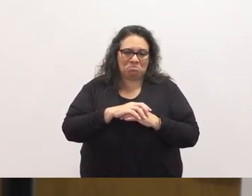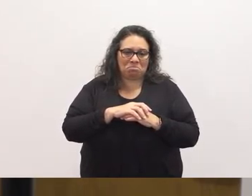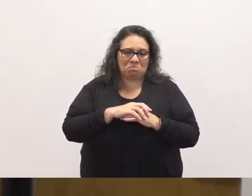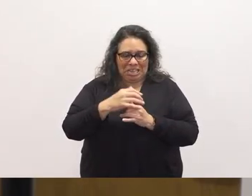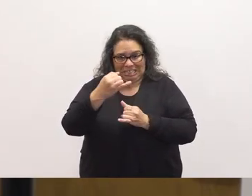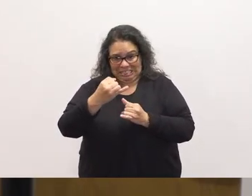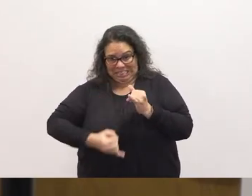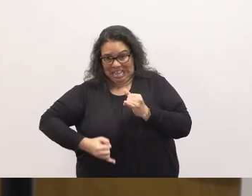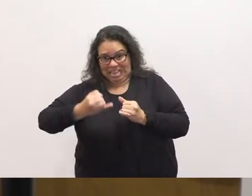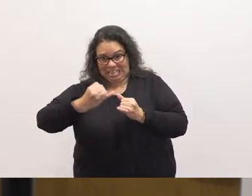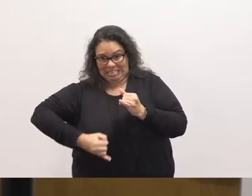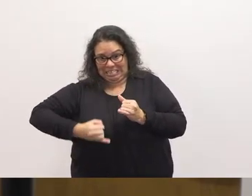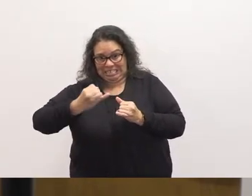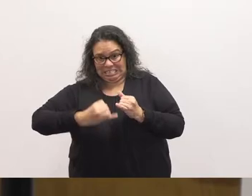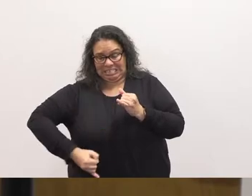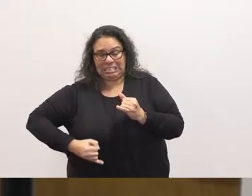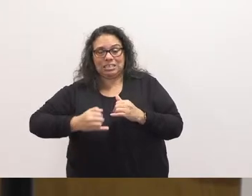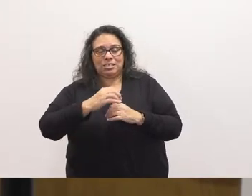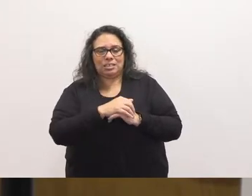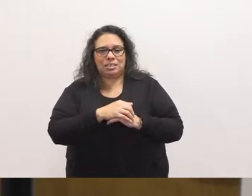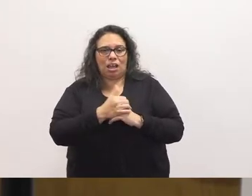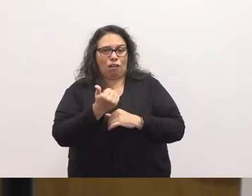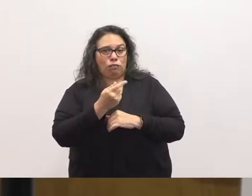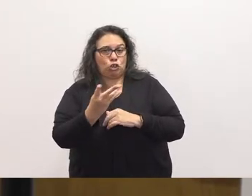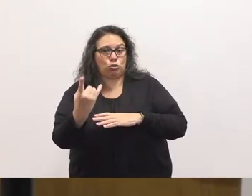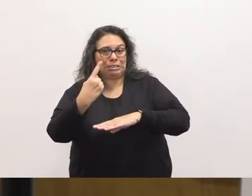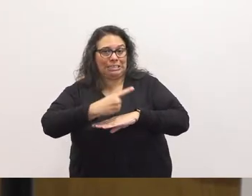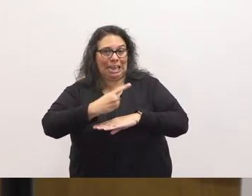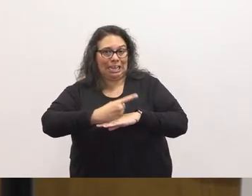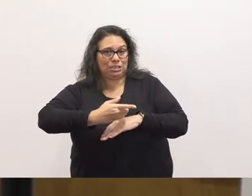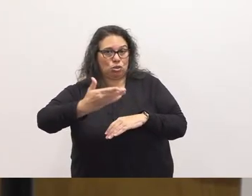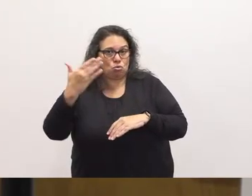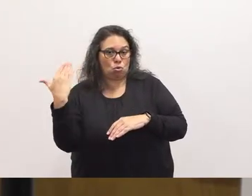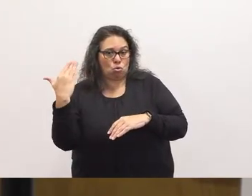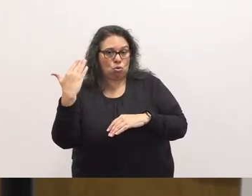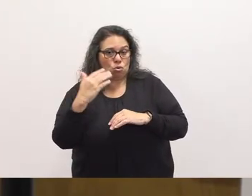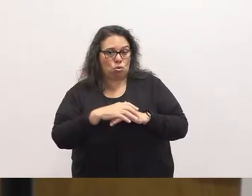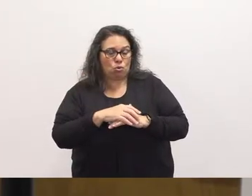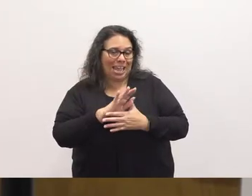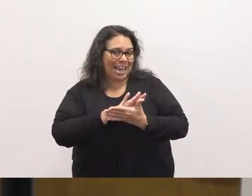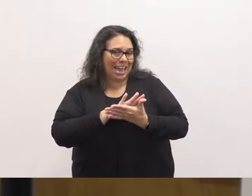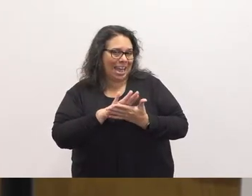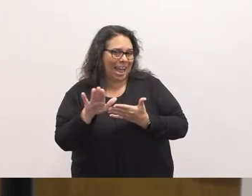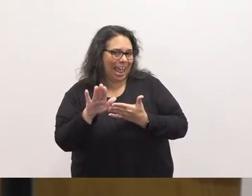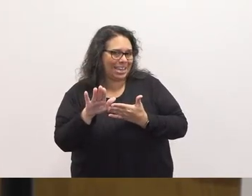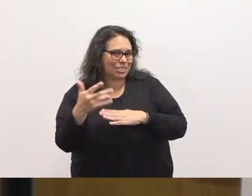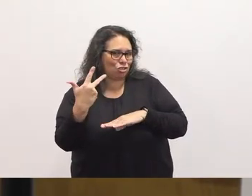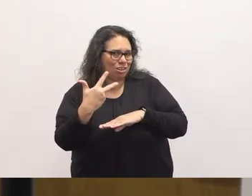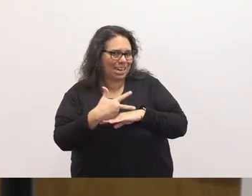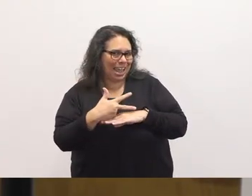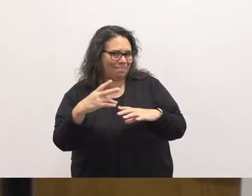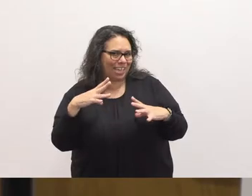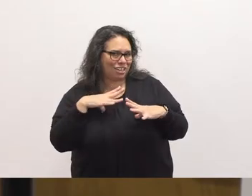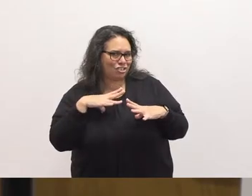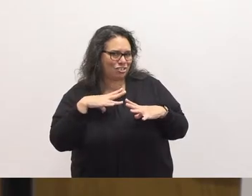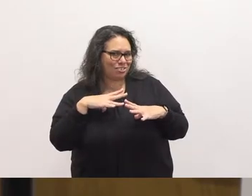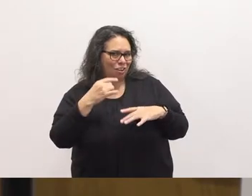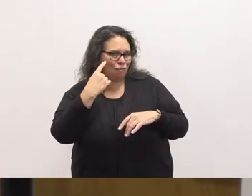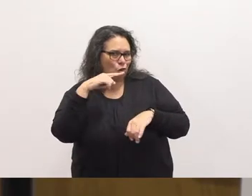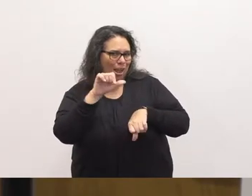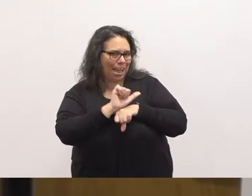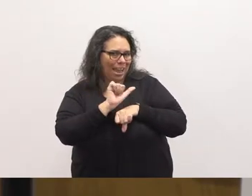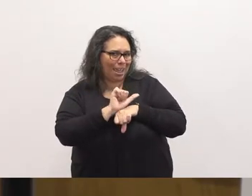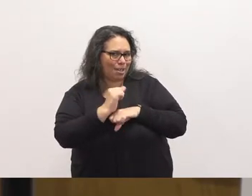Last but definitely not least, a couple of days ago, we all got a nice extended 3-day vacation with Labor Day, right? And